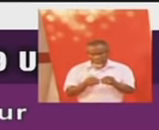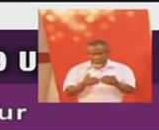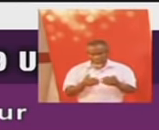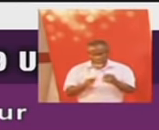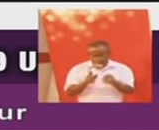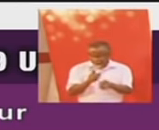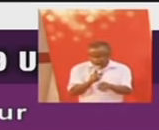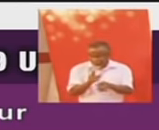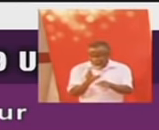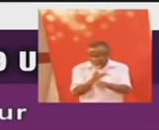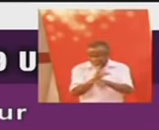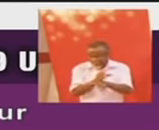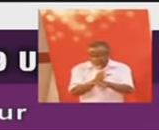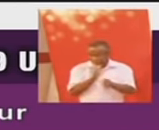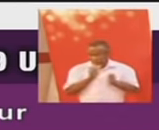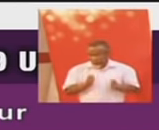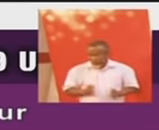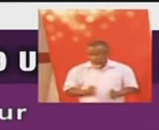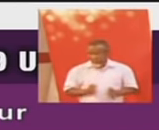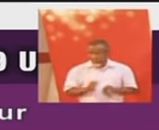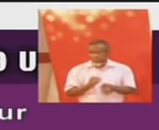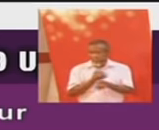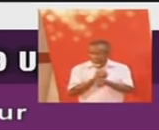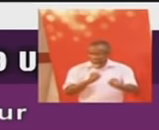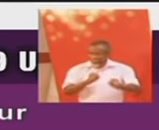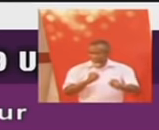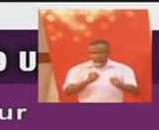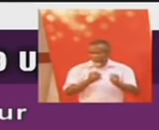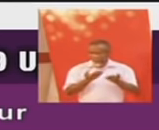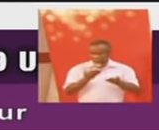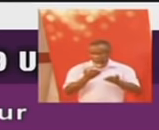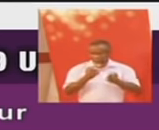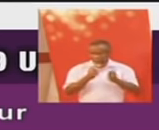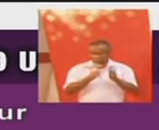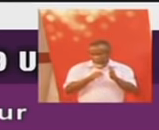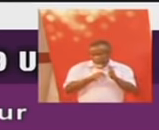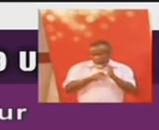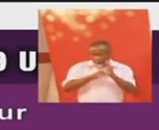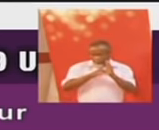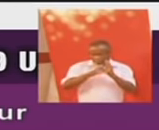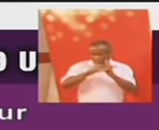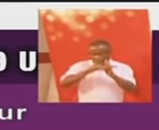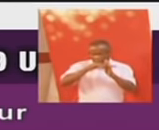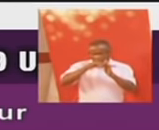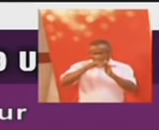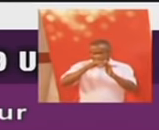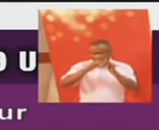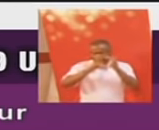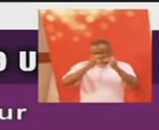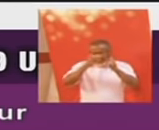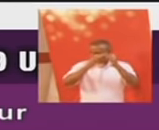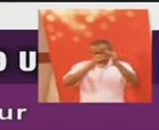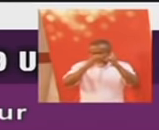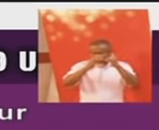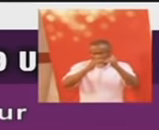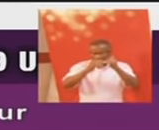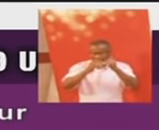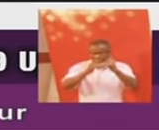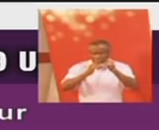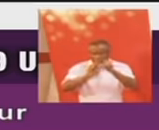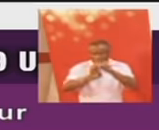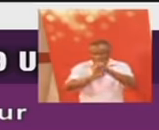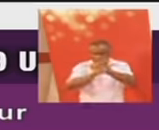who want to just safeguard themselves by building resistance to the virus? And also, in terms of persons with